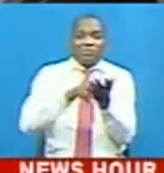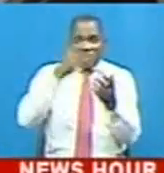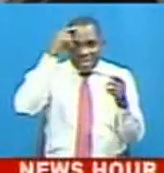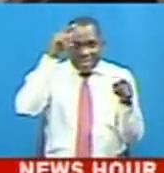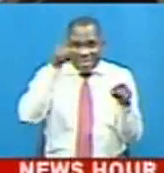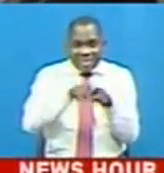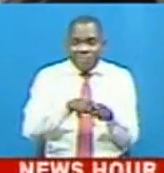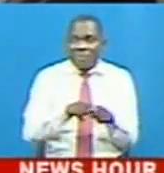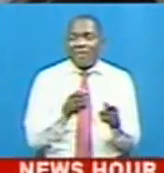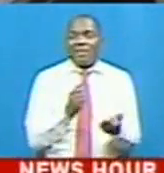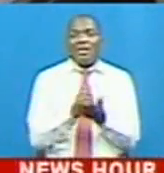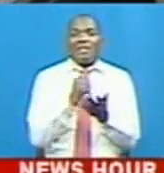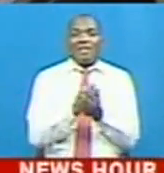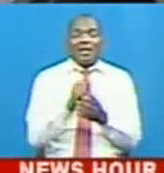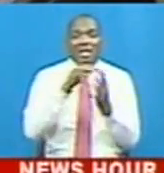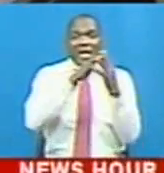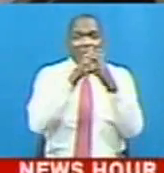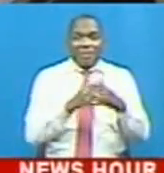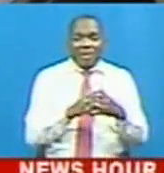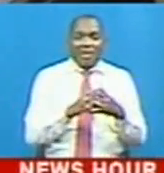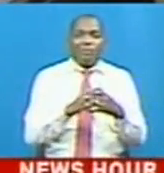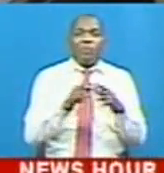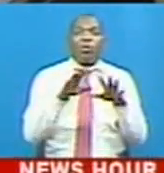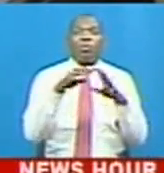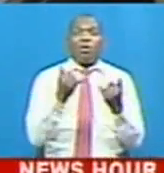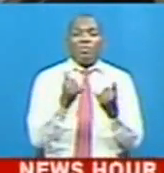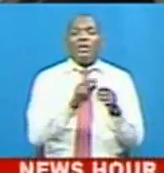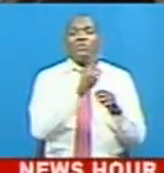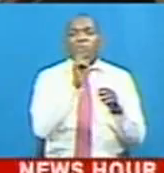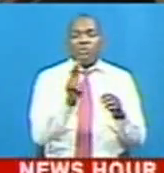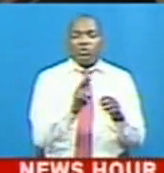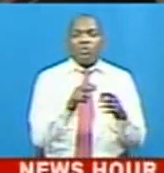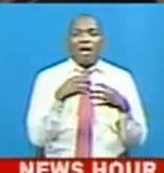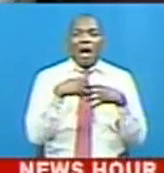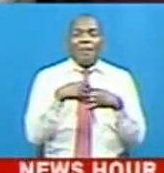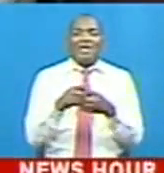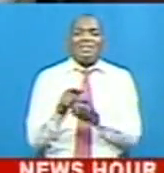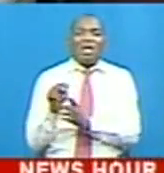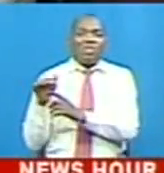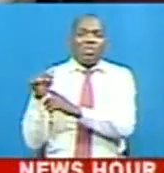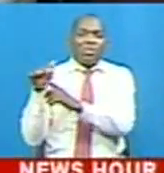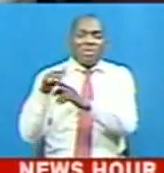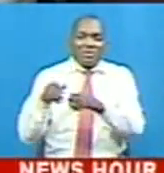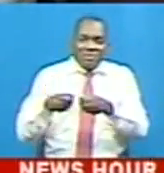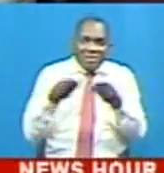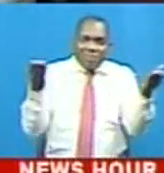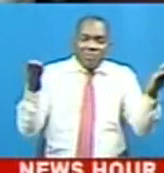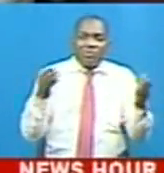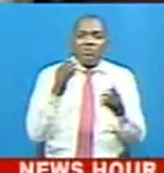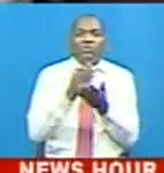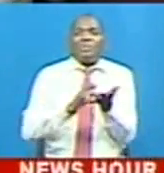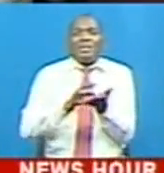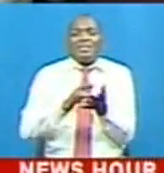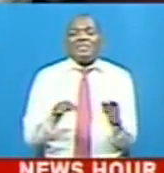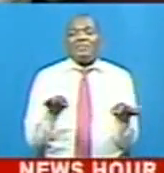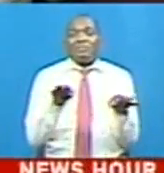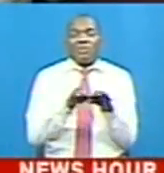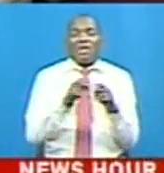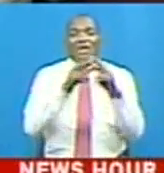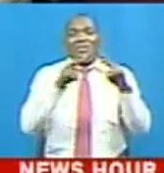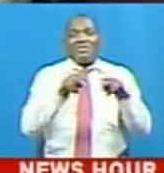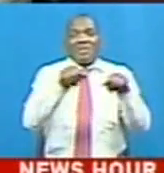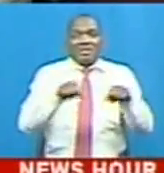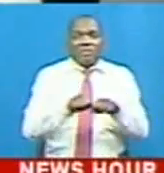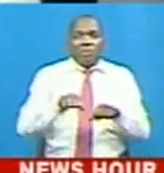an agreement to enable an American startup, Zipline, to use drones to distribute blood and 149 essential drugs to